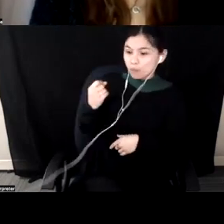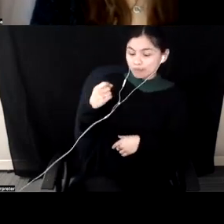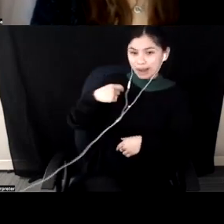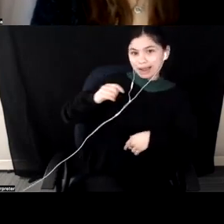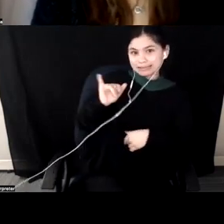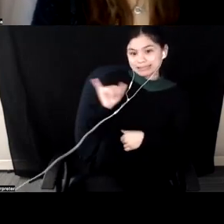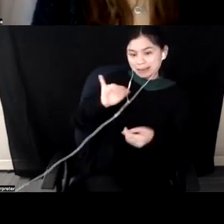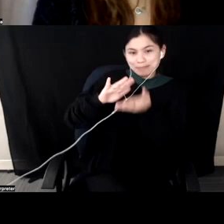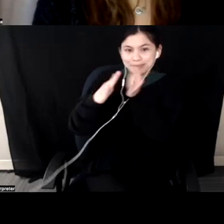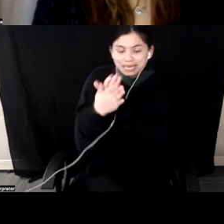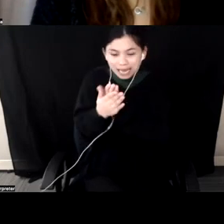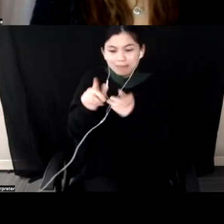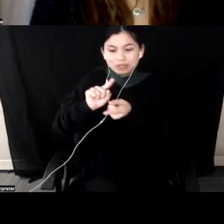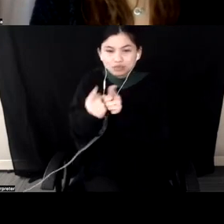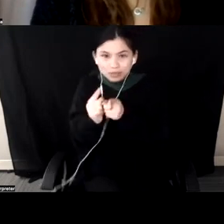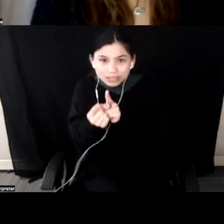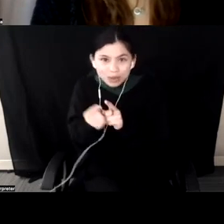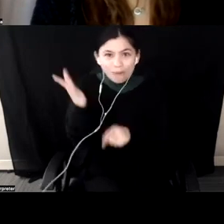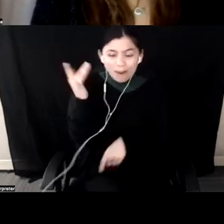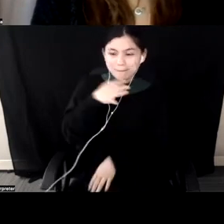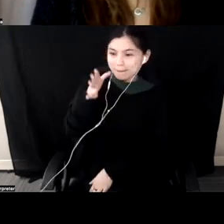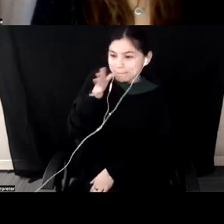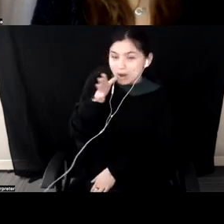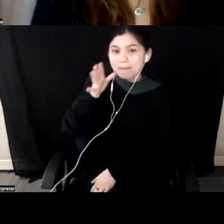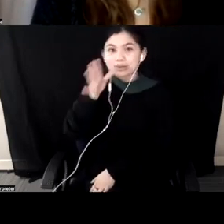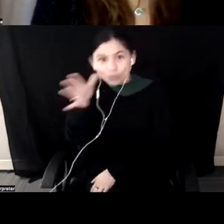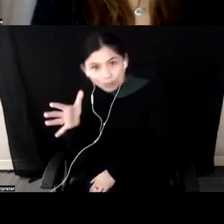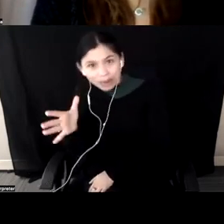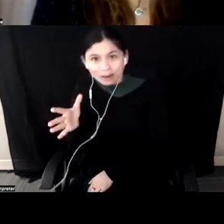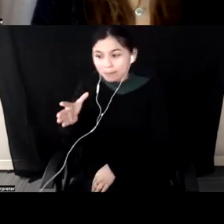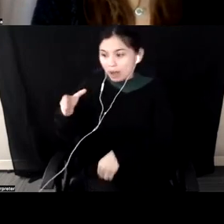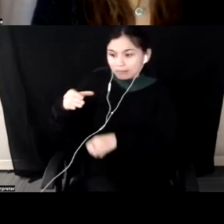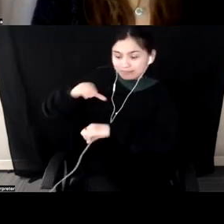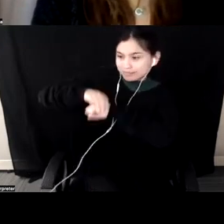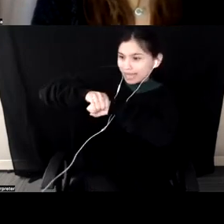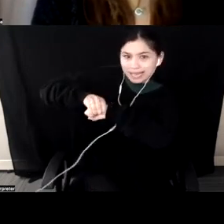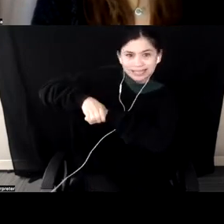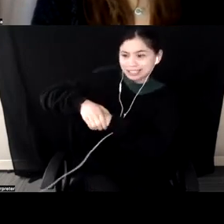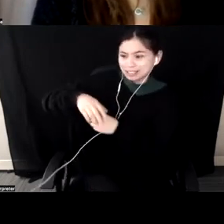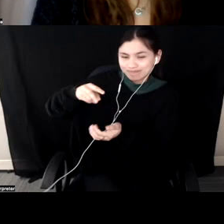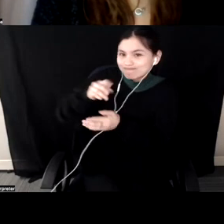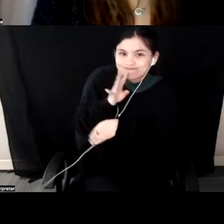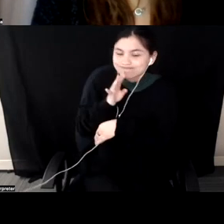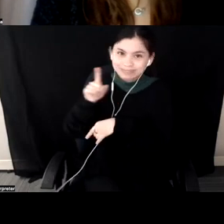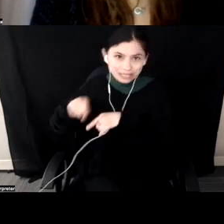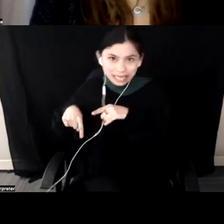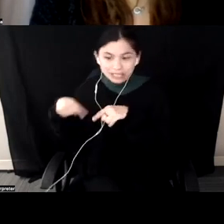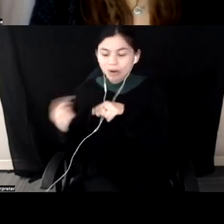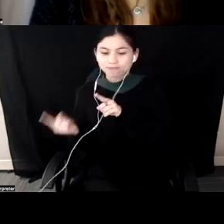translator because my mom and grandma at the time did not speak English. So I had to step into that